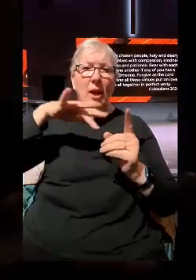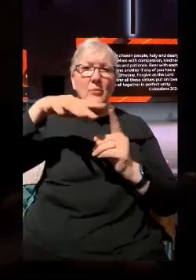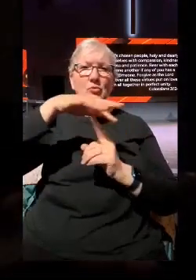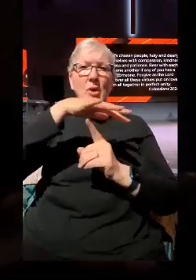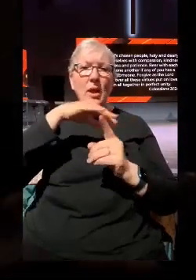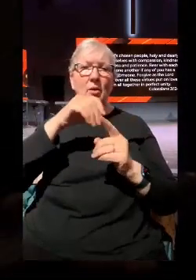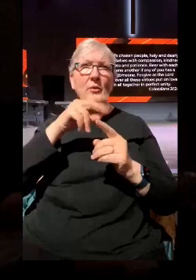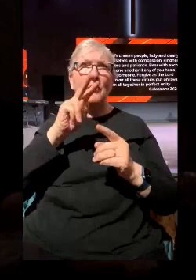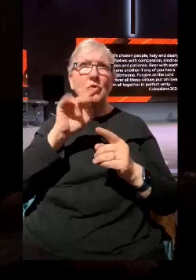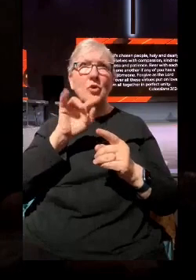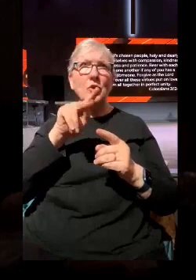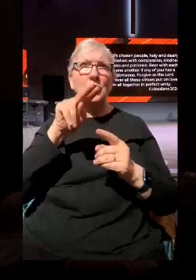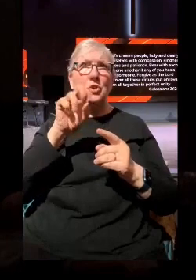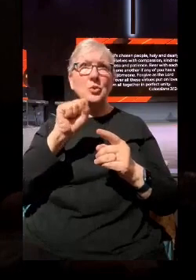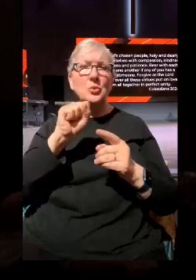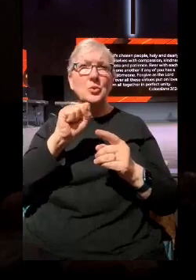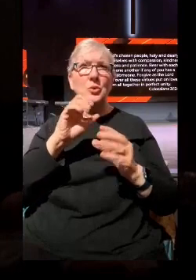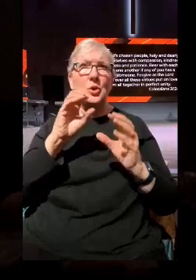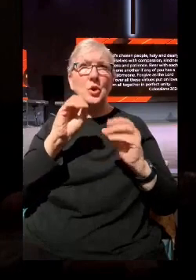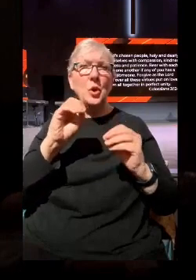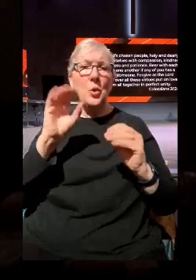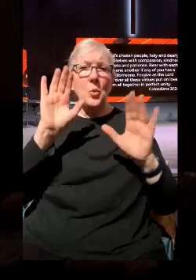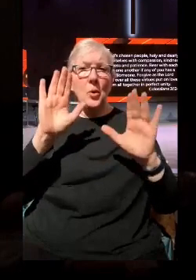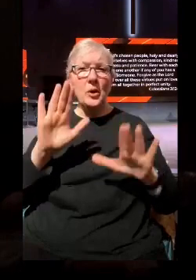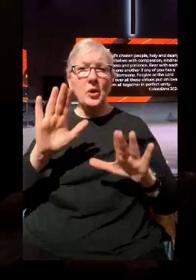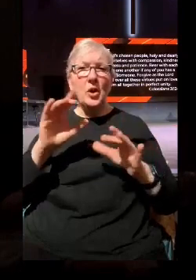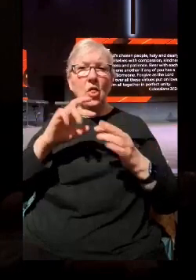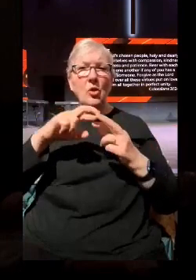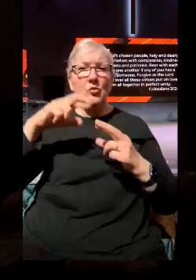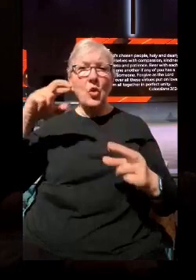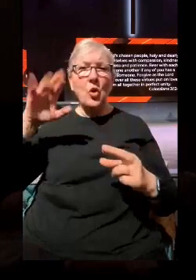No wonder the rope of his love is so strong.